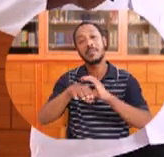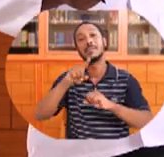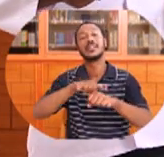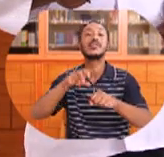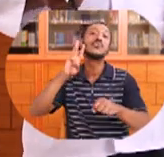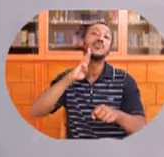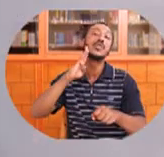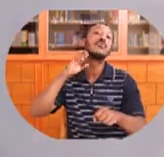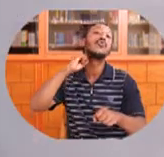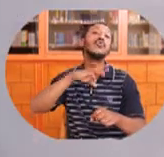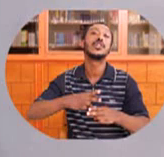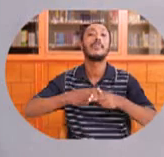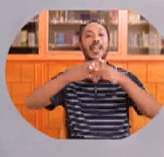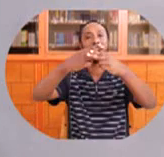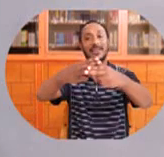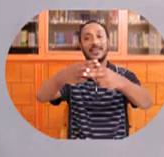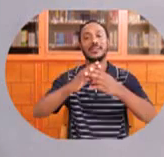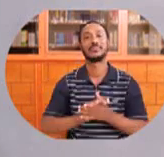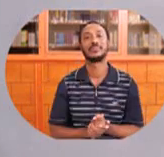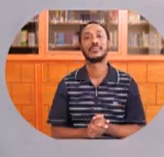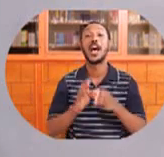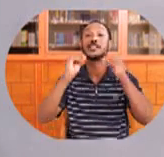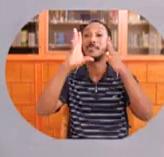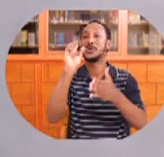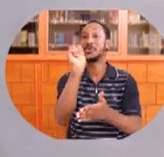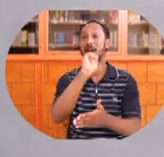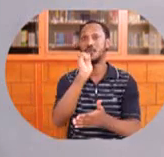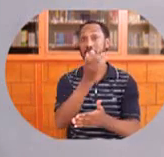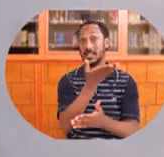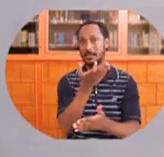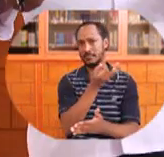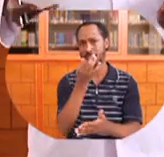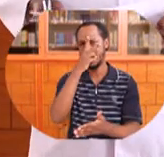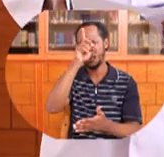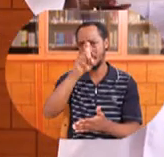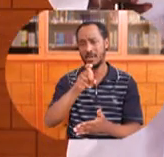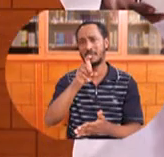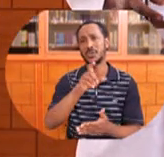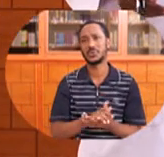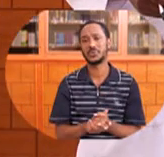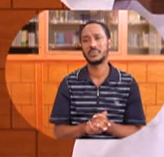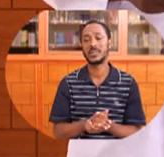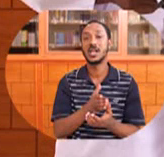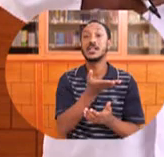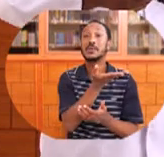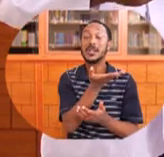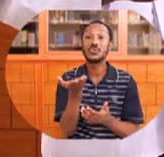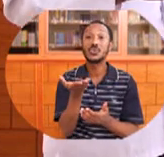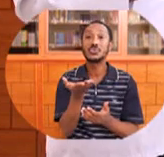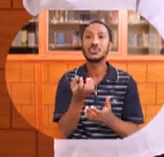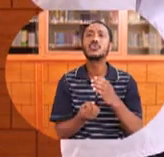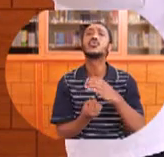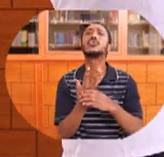is known as water pollution. These hazardous substances can be obtained from different sources.